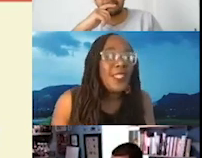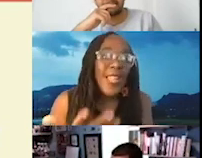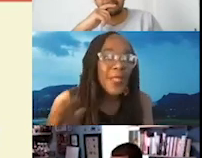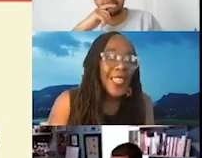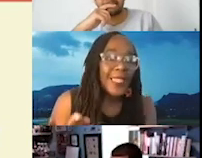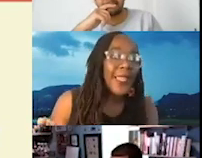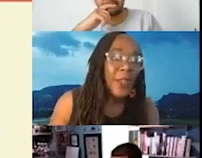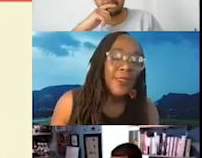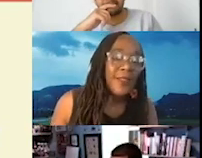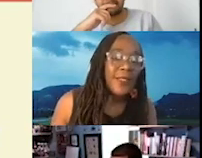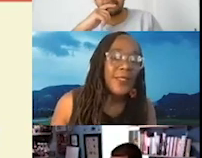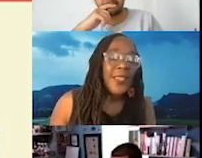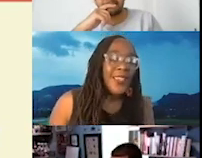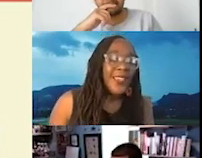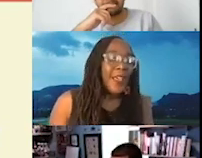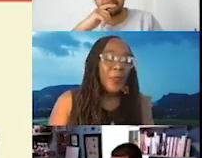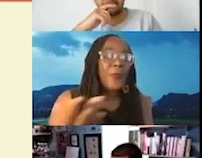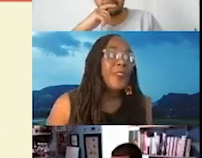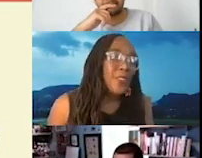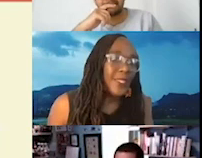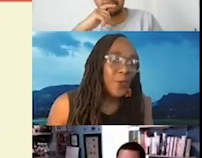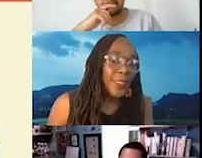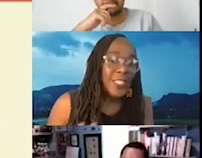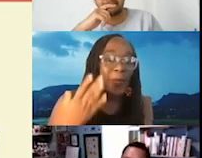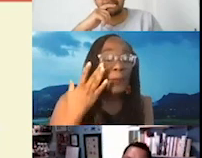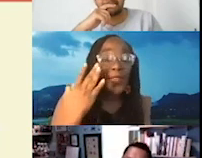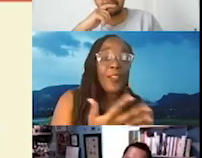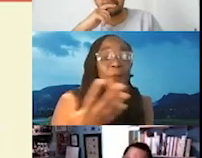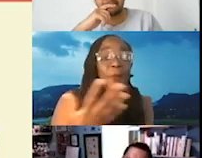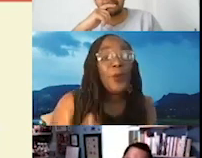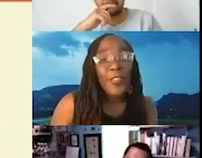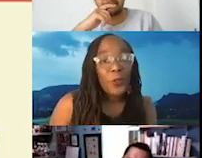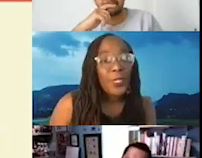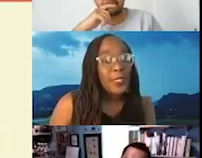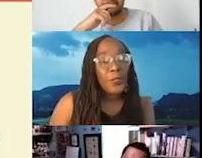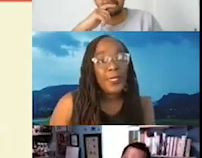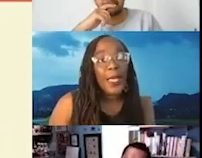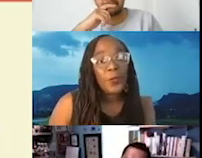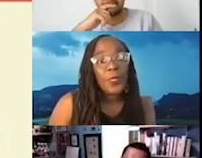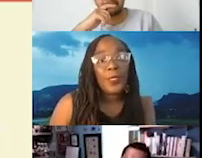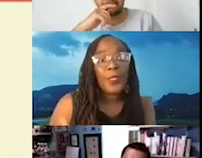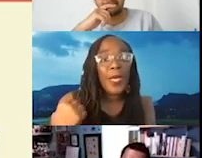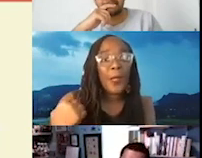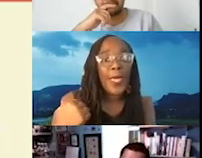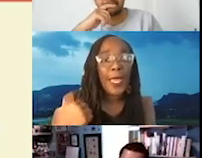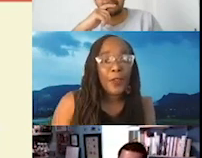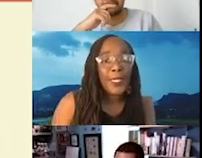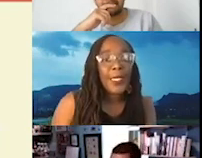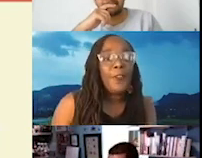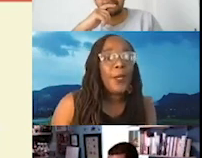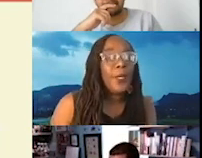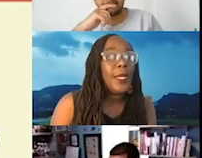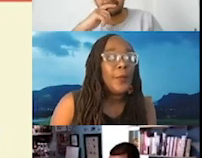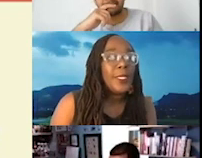not different. I'm, like I said, I'm not a theorist. Other people know these authors, but I'm in love with Boaventura de Sousa Santos. And I